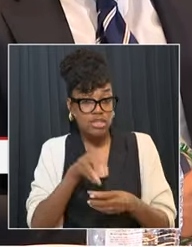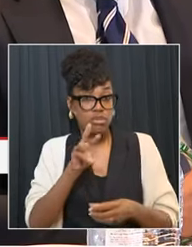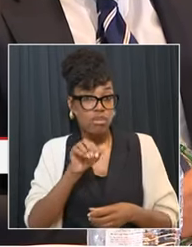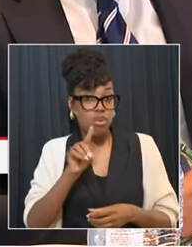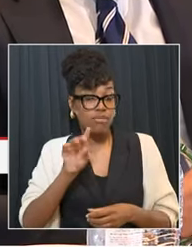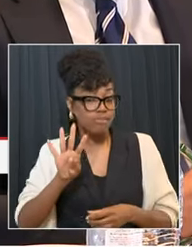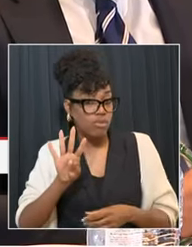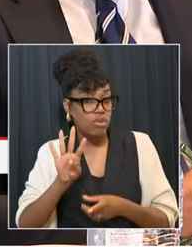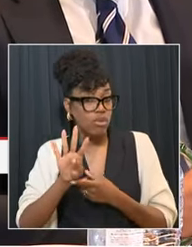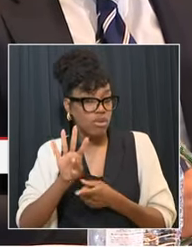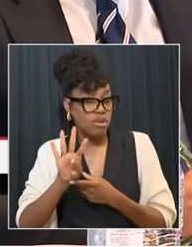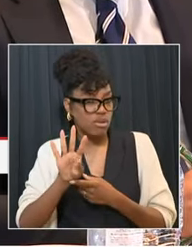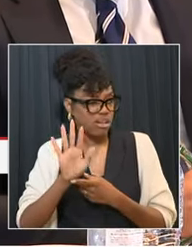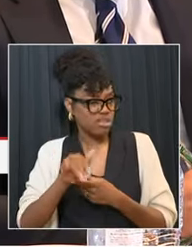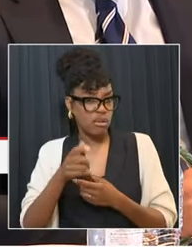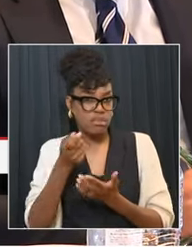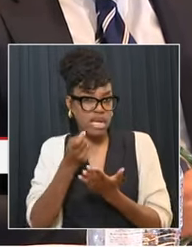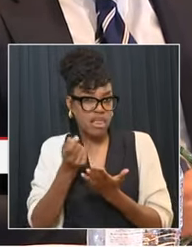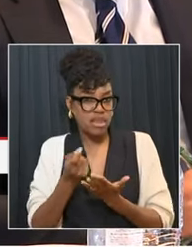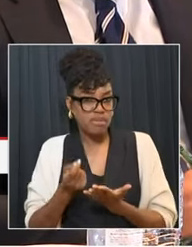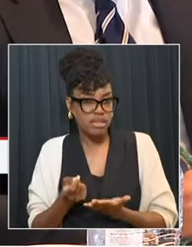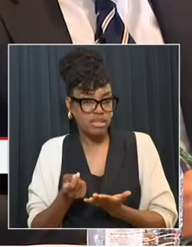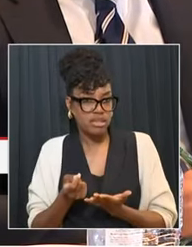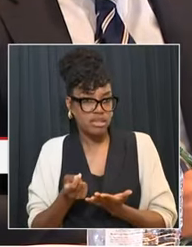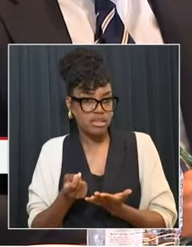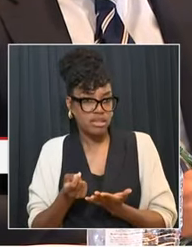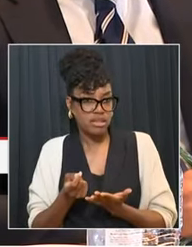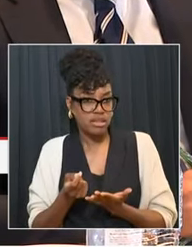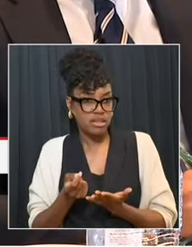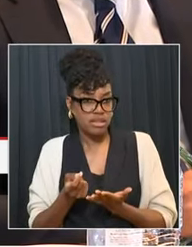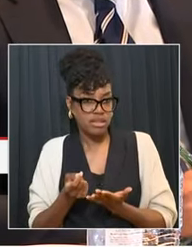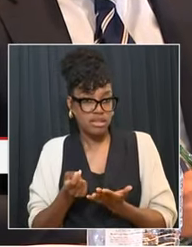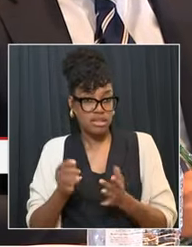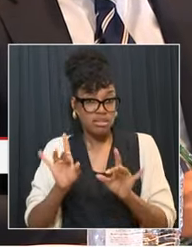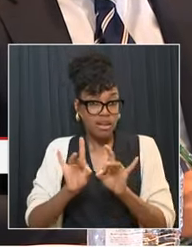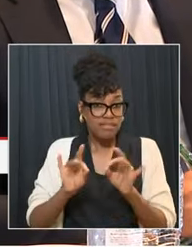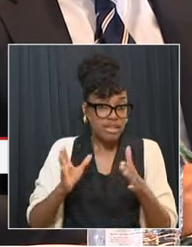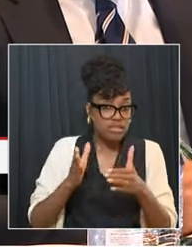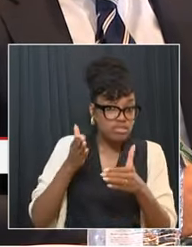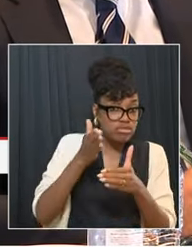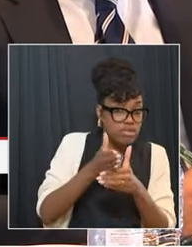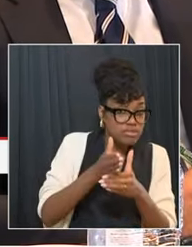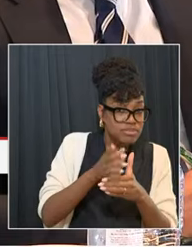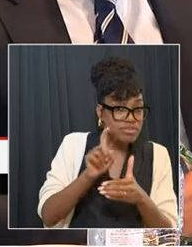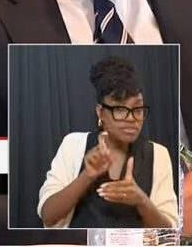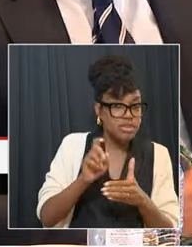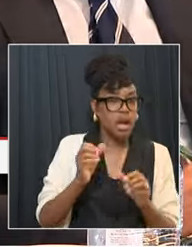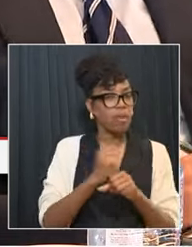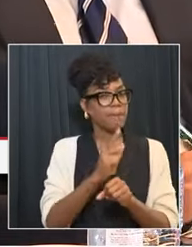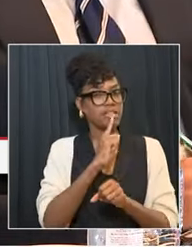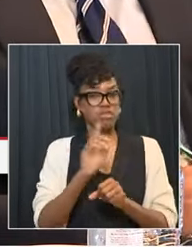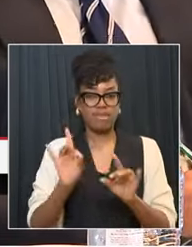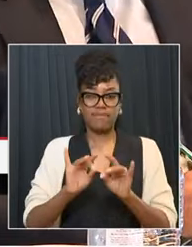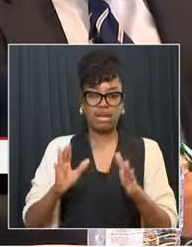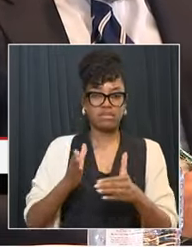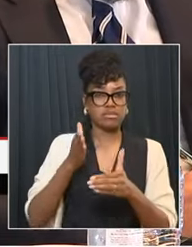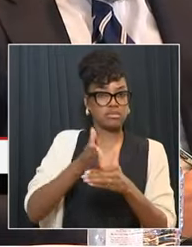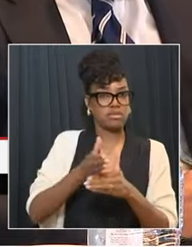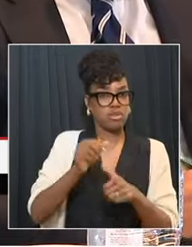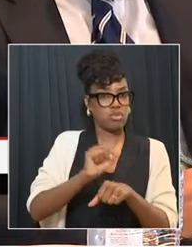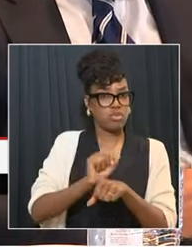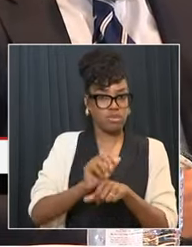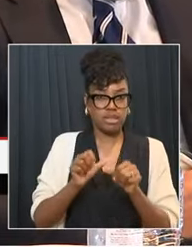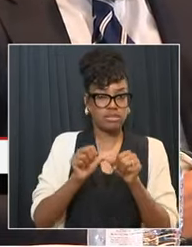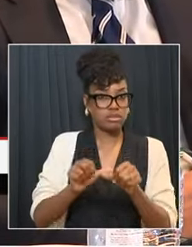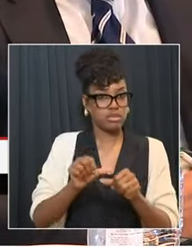of that reduction I'm seeing from 9.3 to 1.9. So just want to make sure we continue to have violence intervention work in Ward 4. And then the second